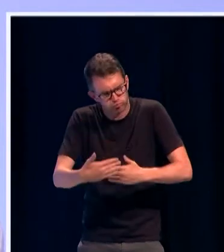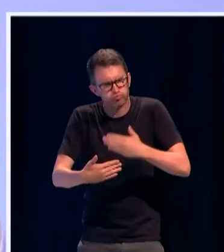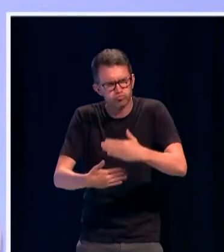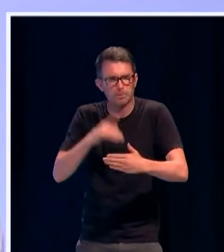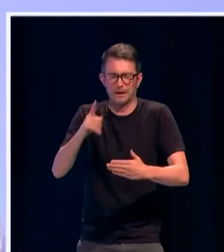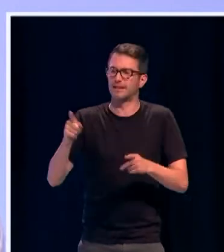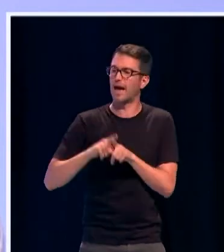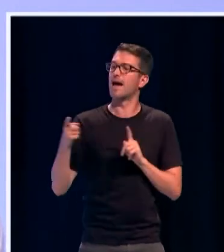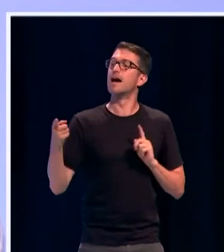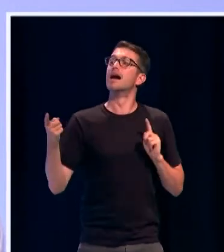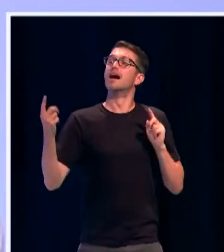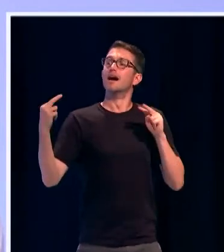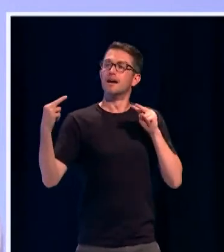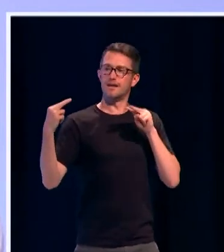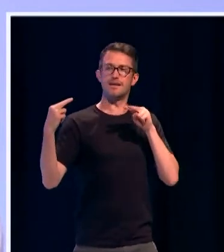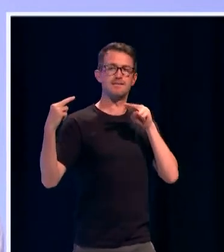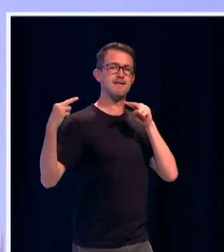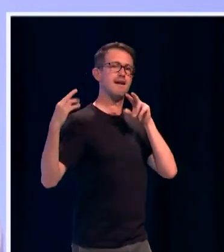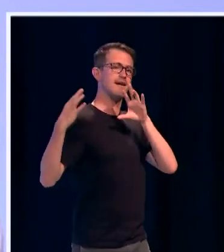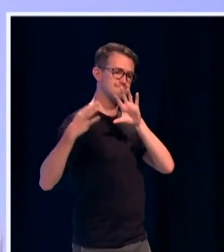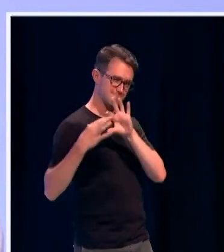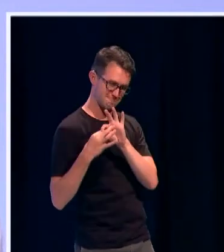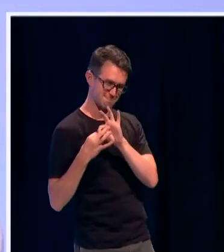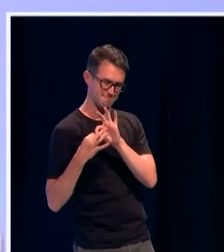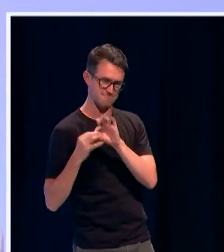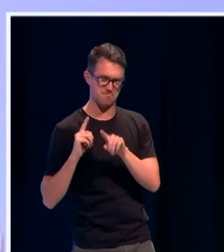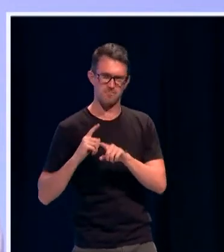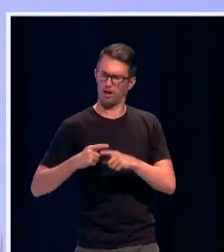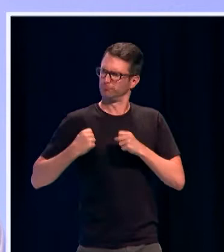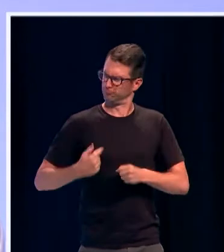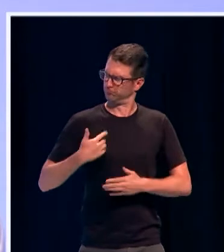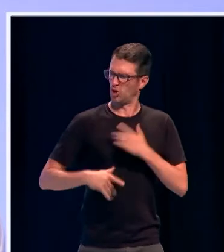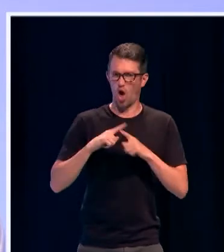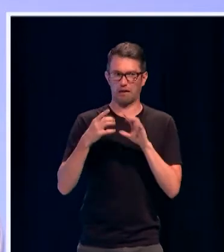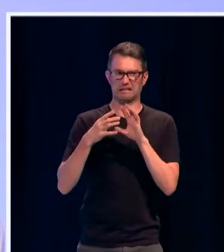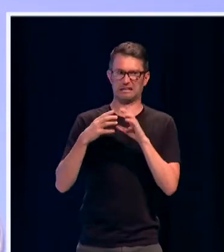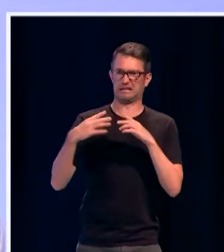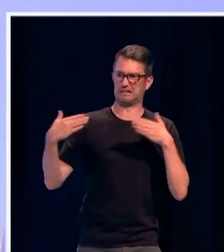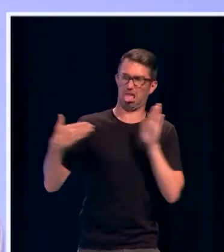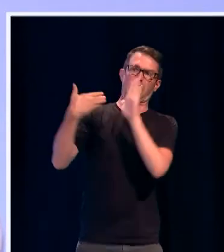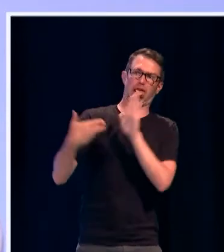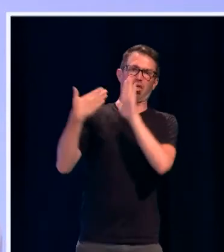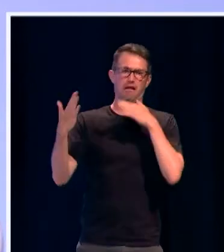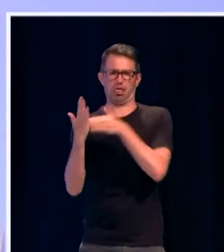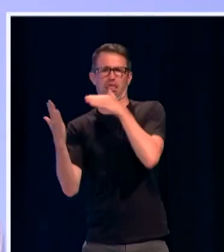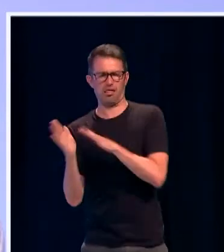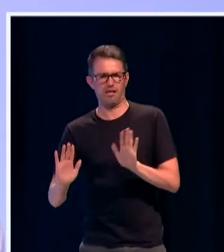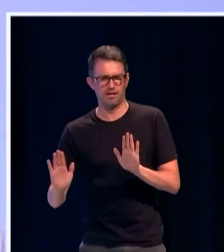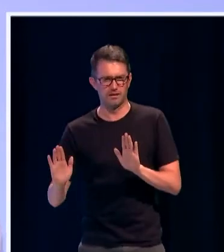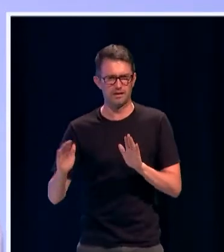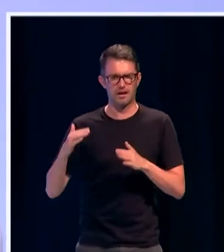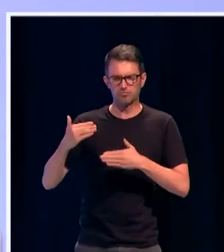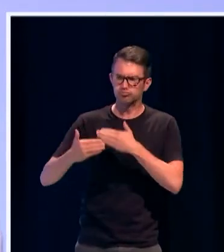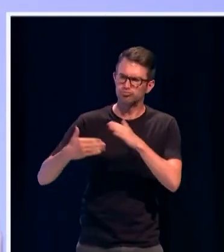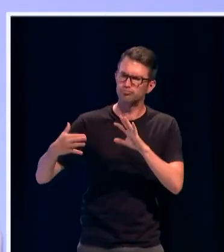donors. But if you persist and you work on it consistently, recognising that you will not achieve magical